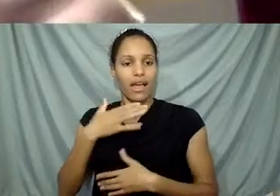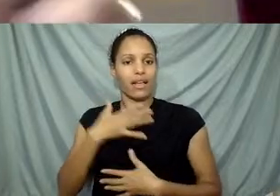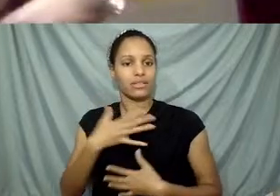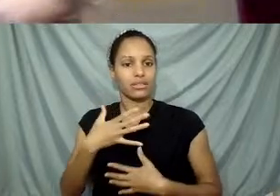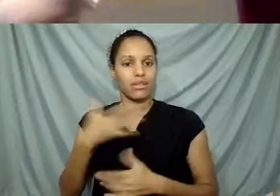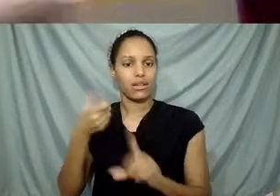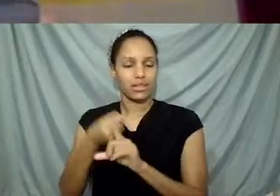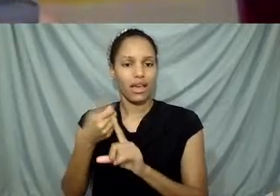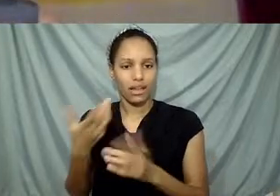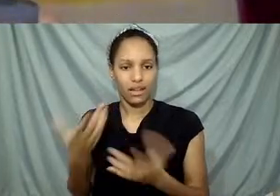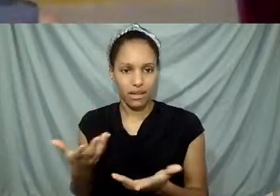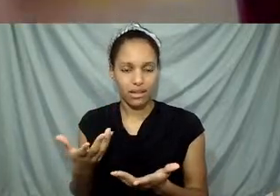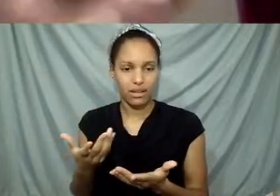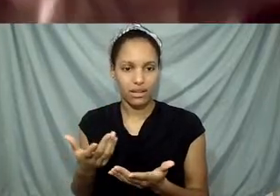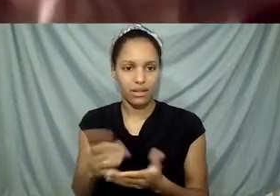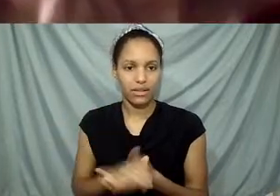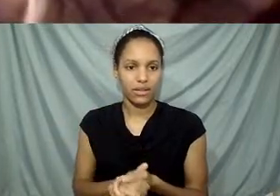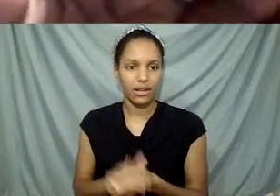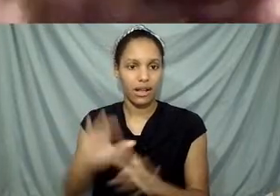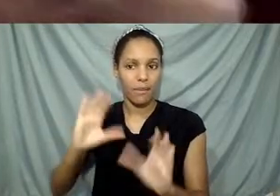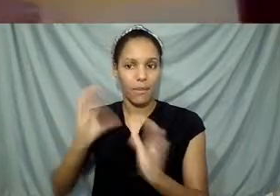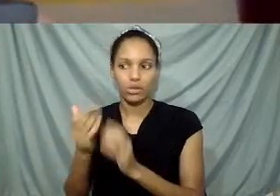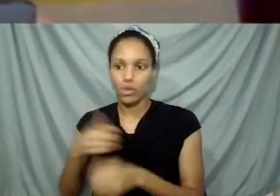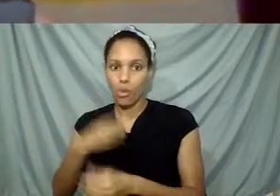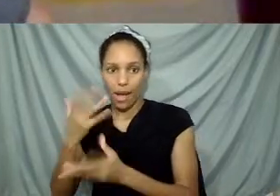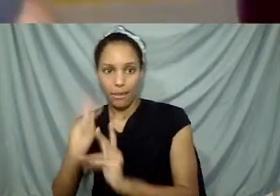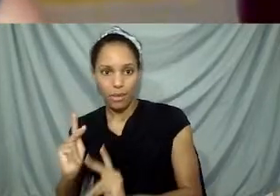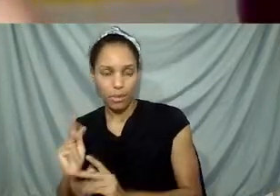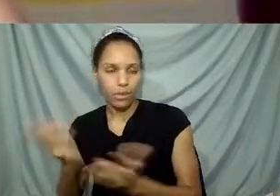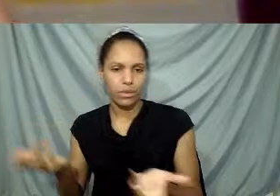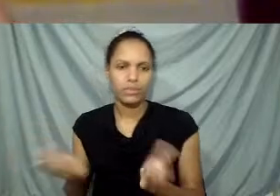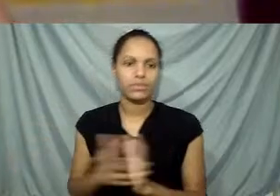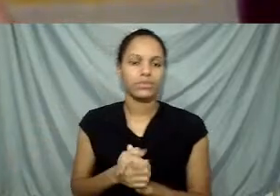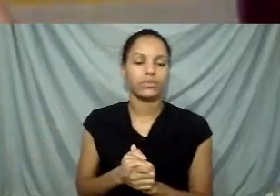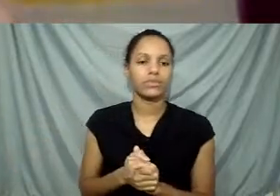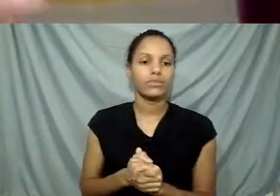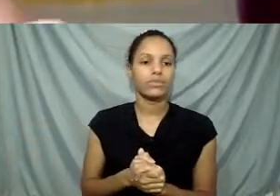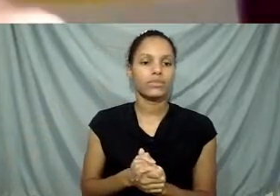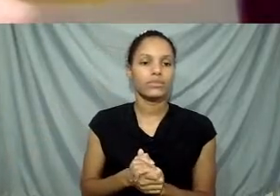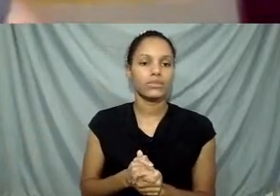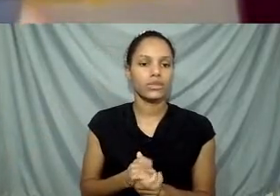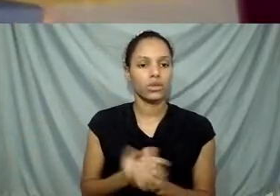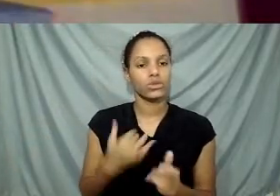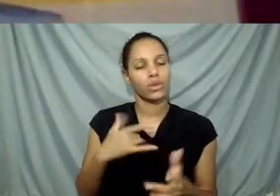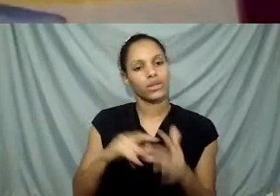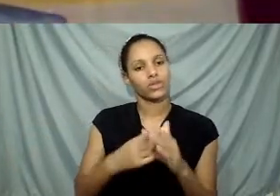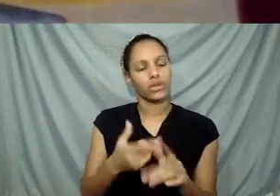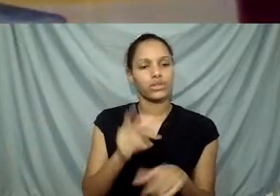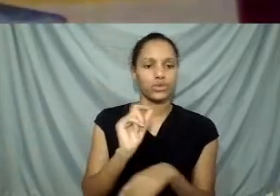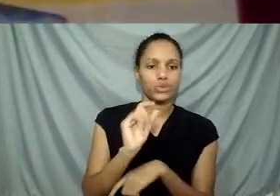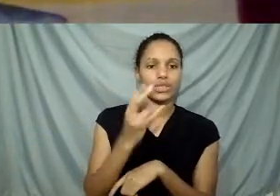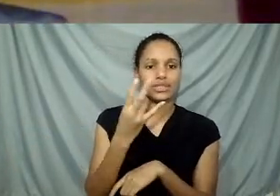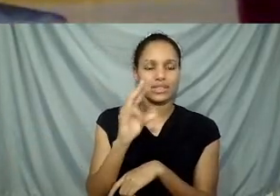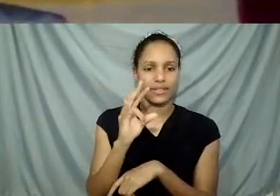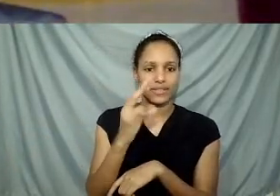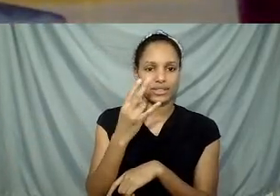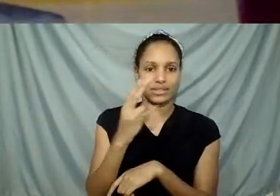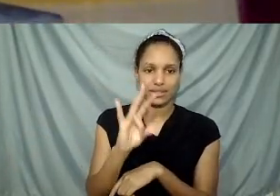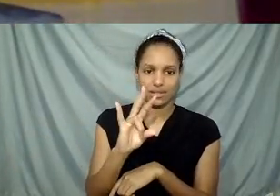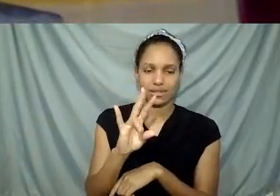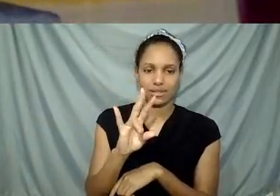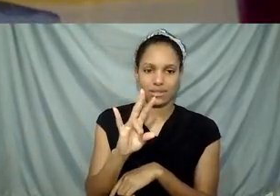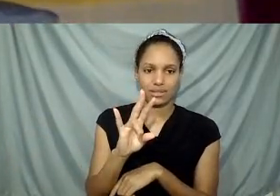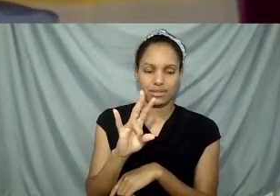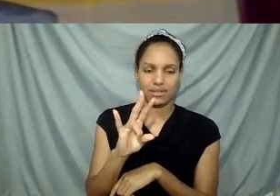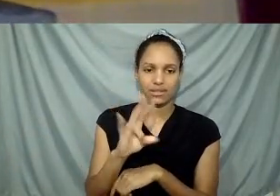I created a work that I started working on in 2017, that the for CJ piece that